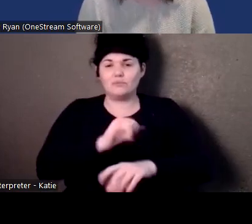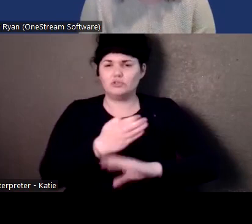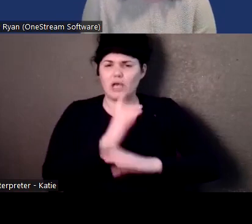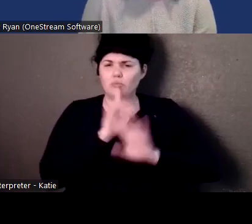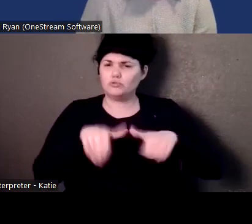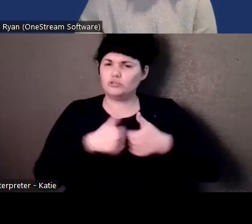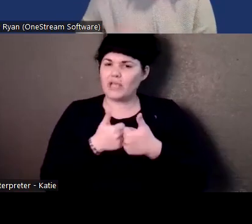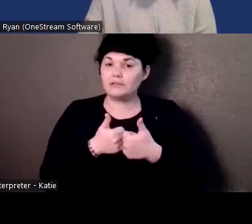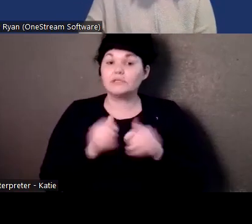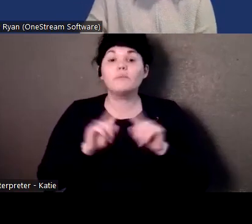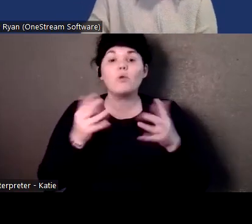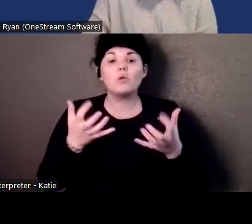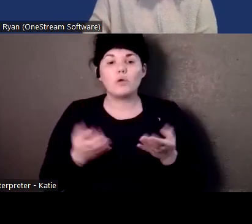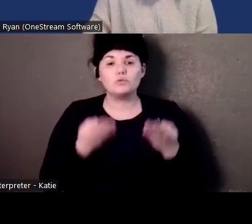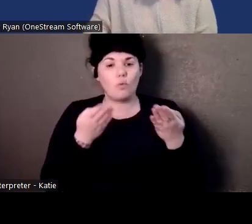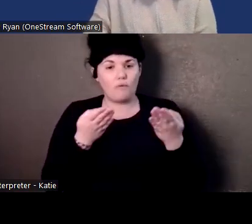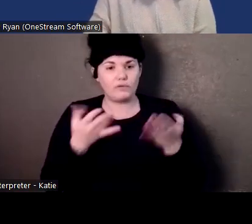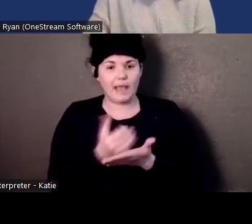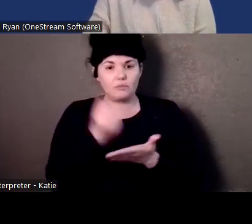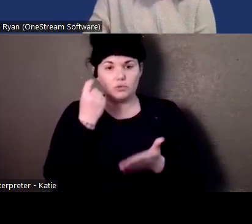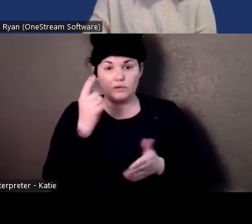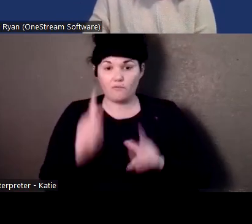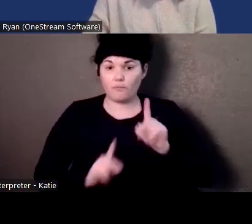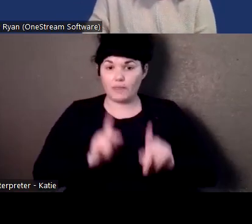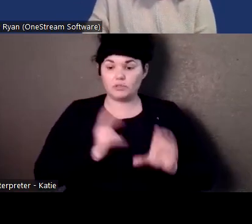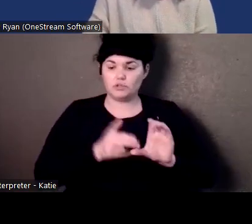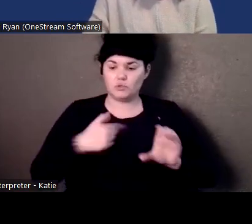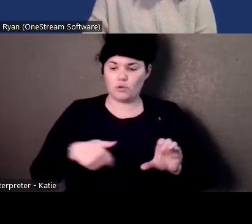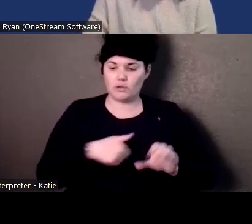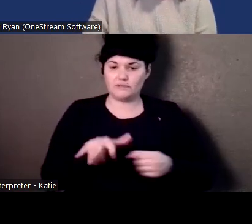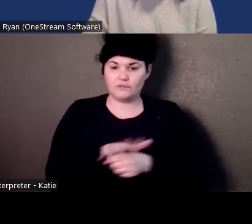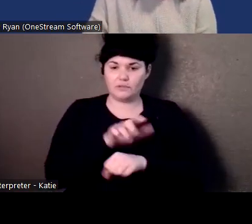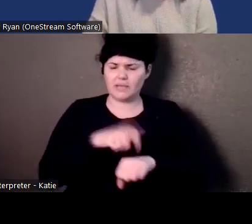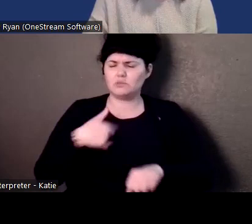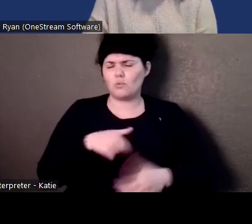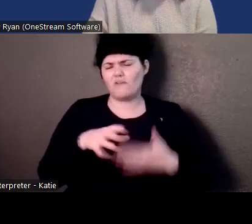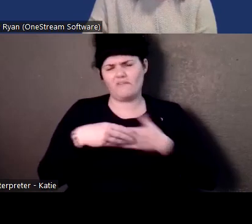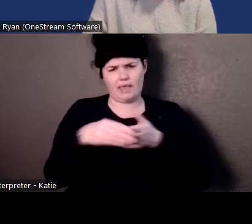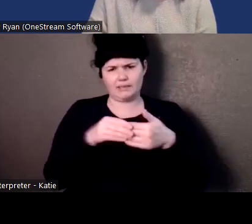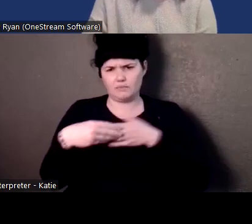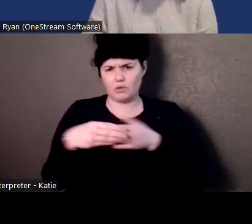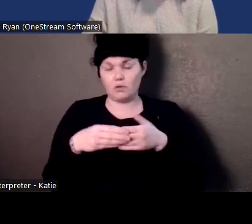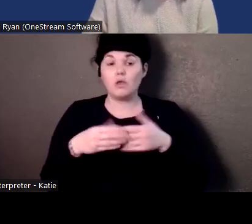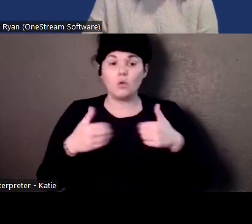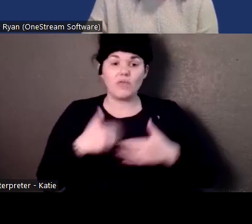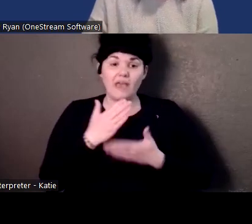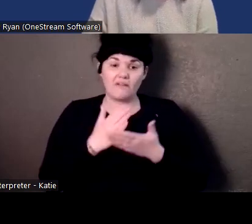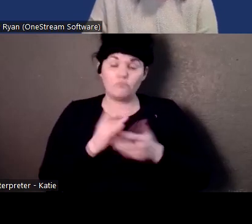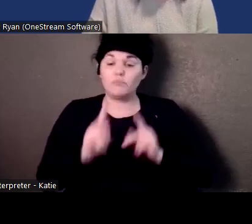that opportunity for folks to join us full time. So we are very flexible. We've had people join us part-time before joining